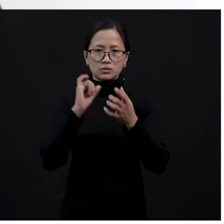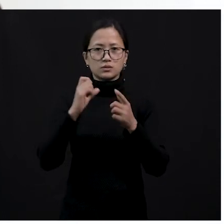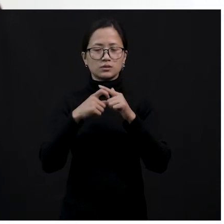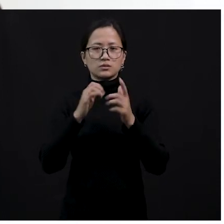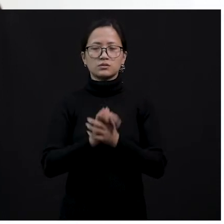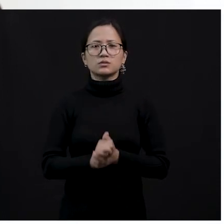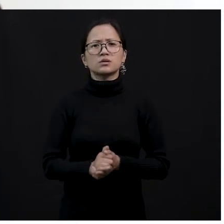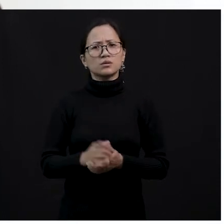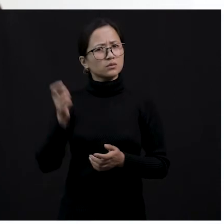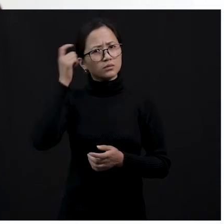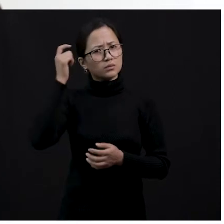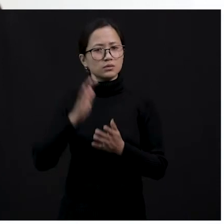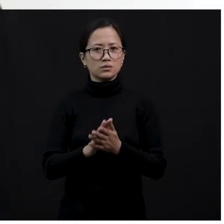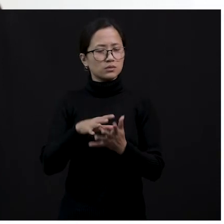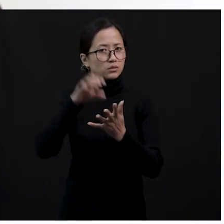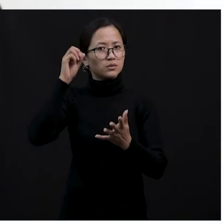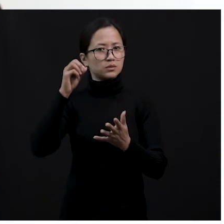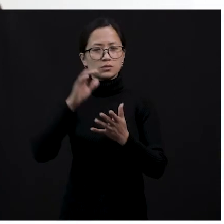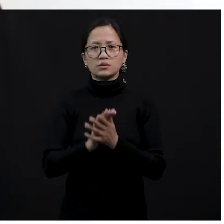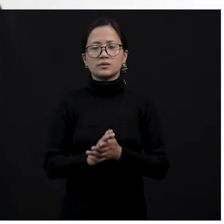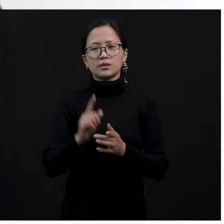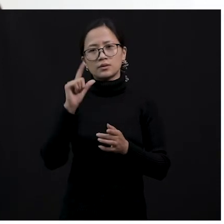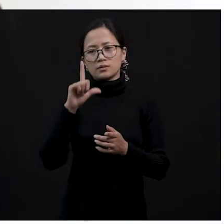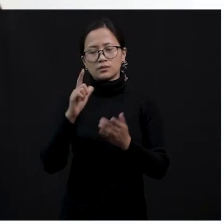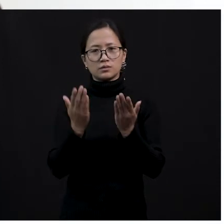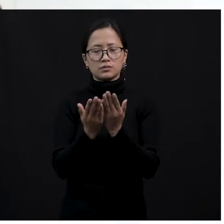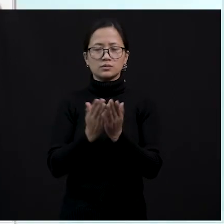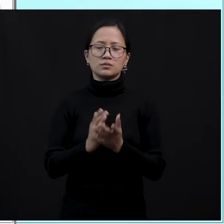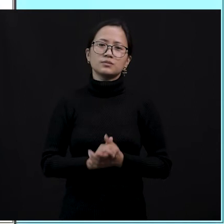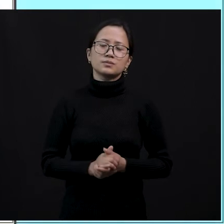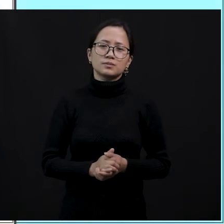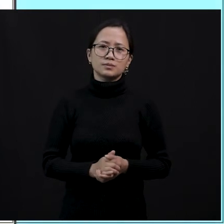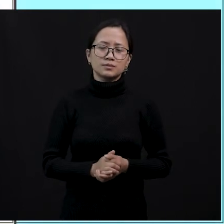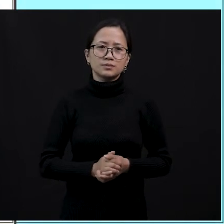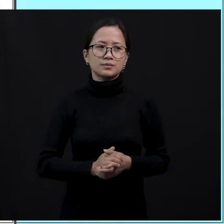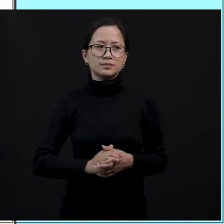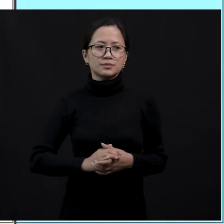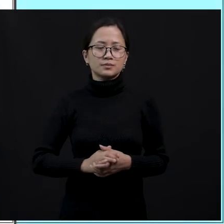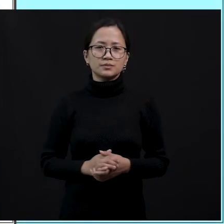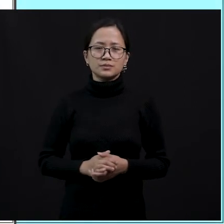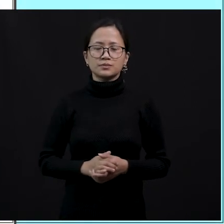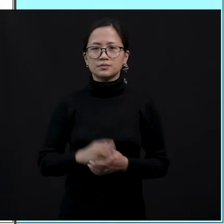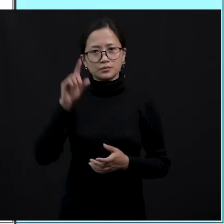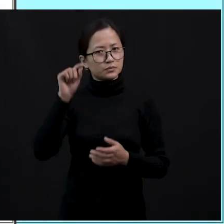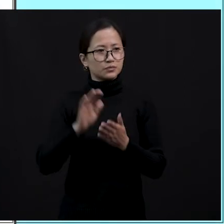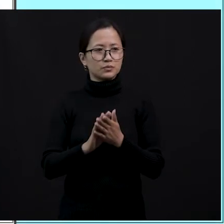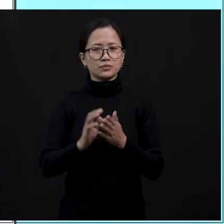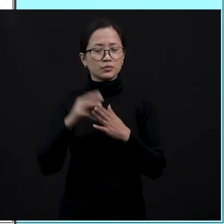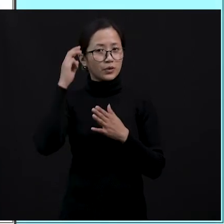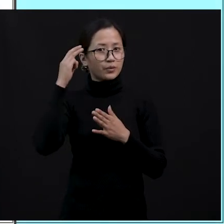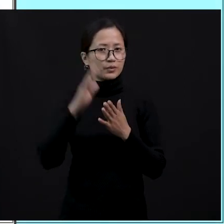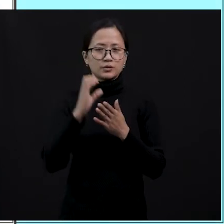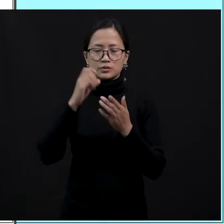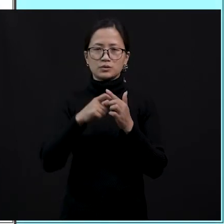has learned a lesson? I think you can also consider that question. Now, let's do some memory check